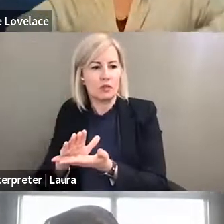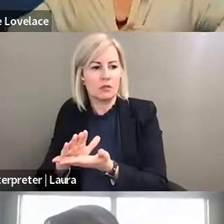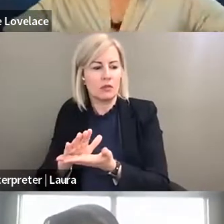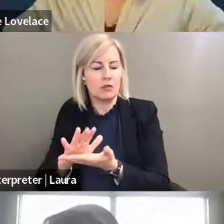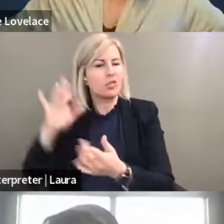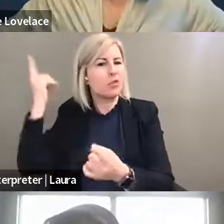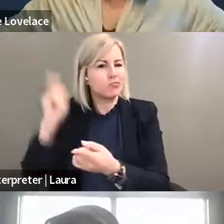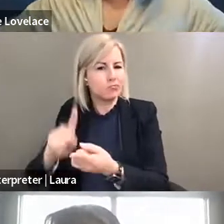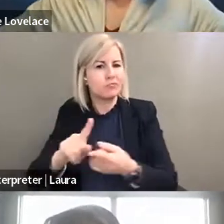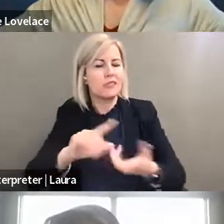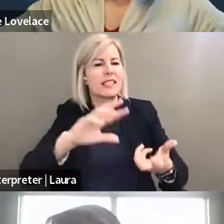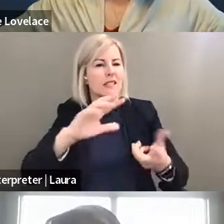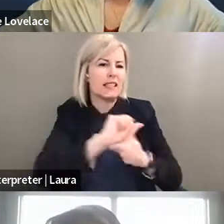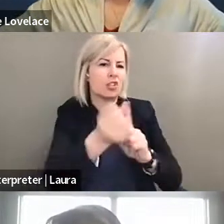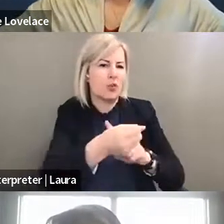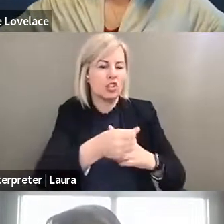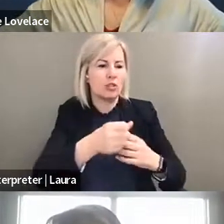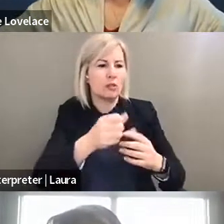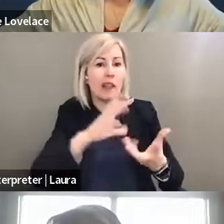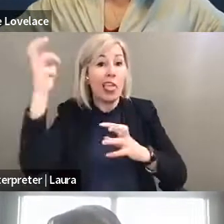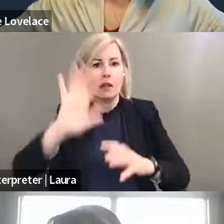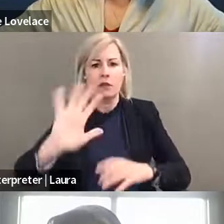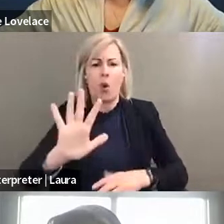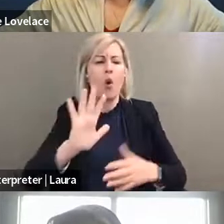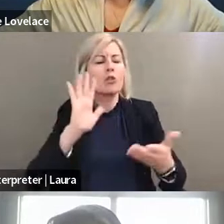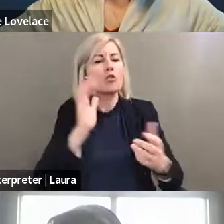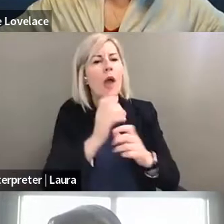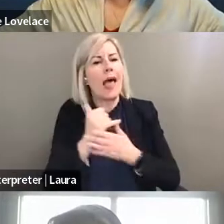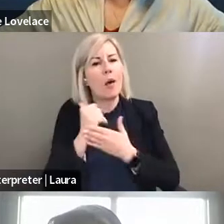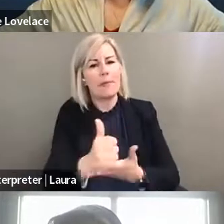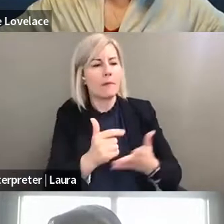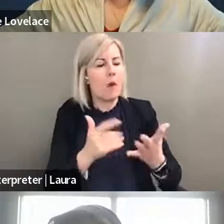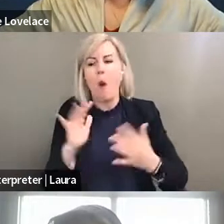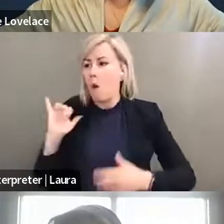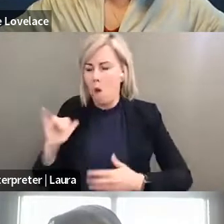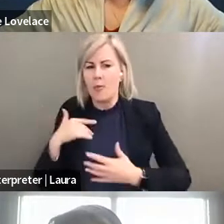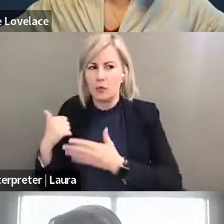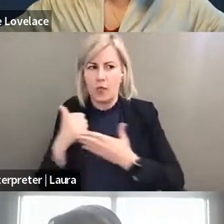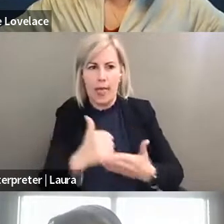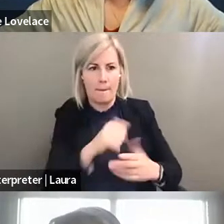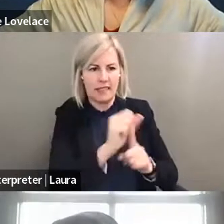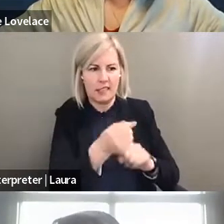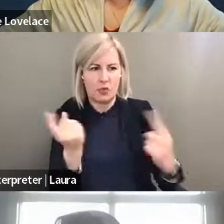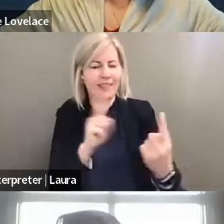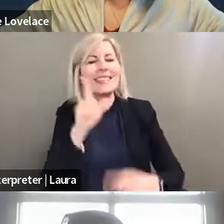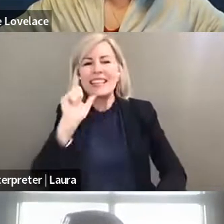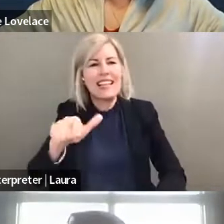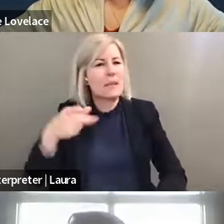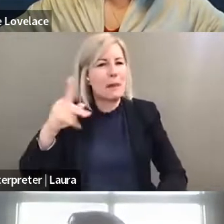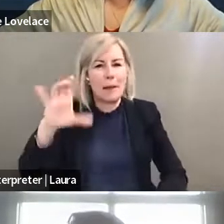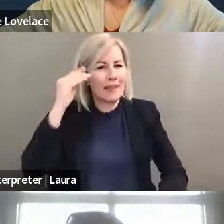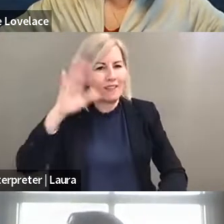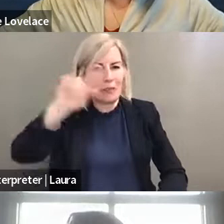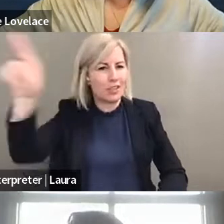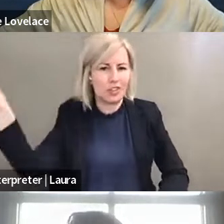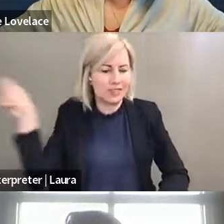de-escalate the situation. So just notes about that. So that's not something that needs to be public. I